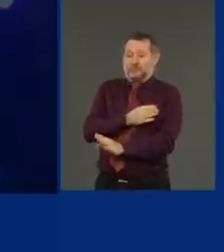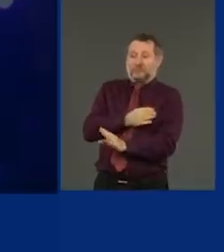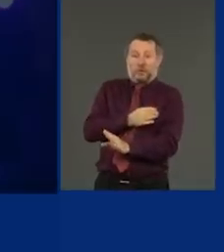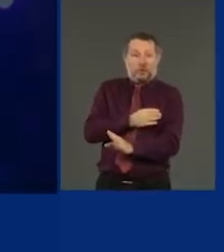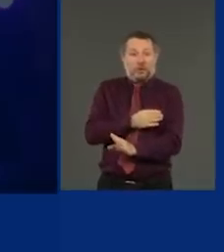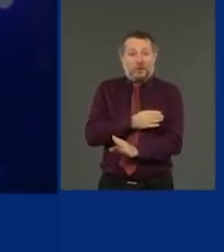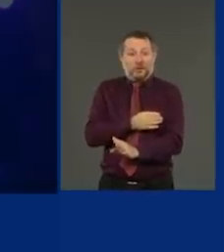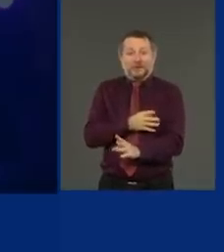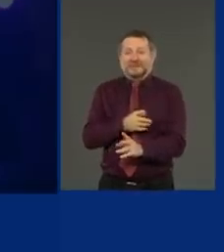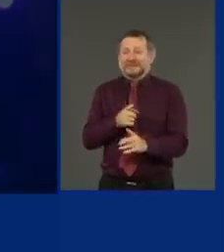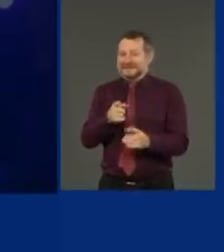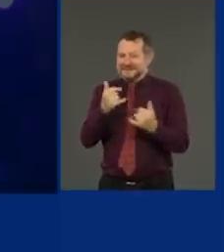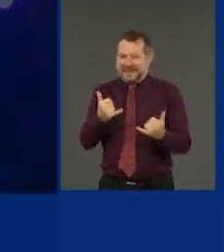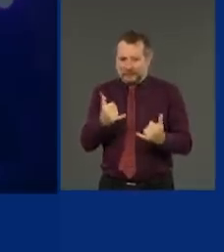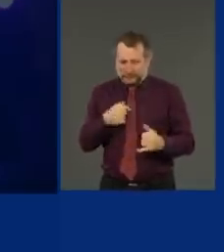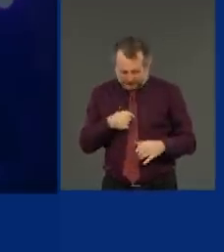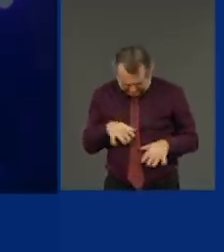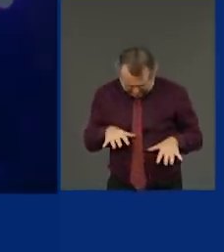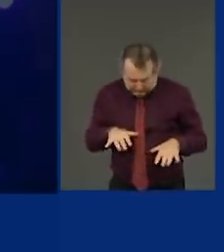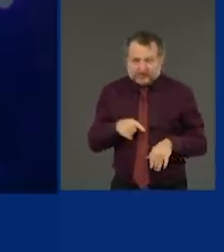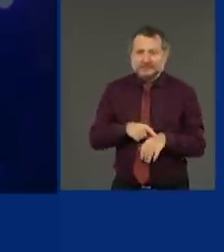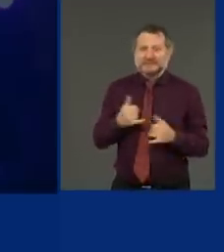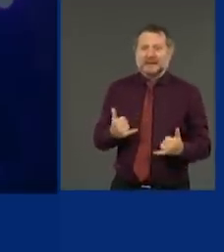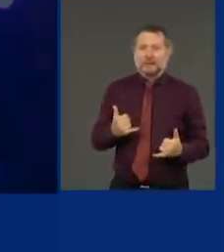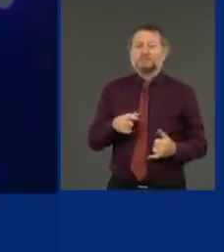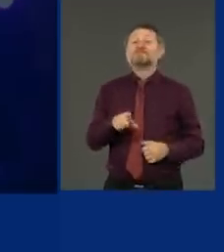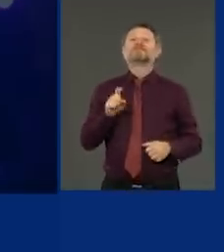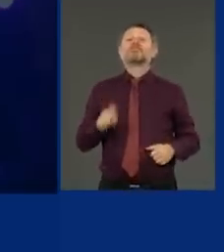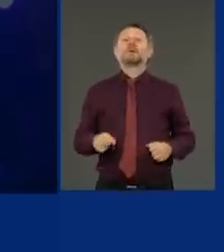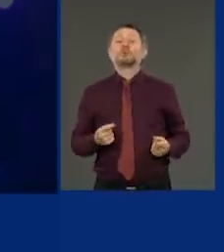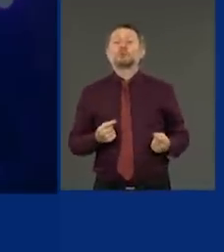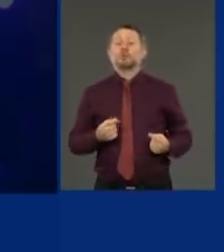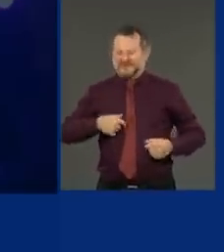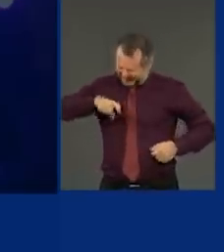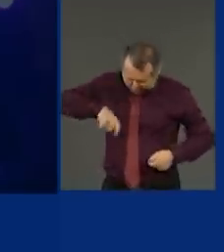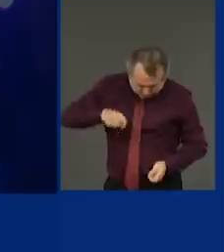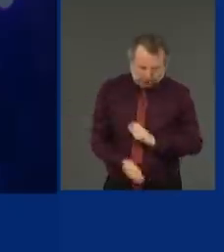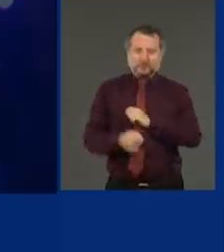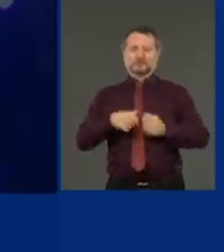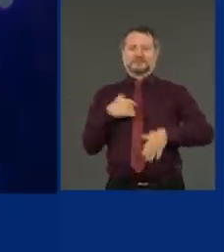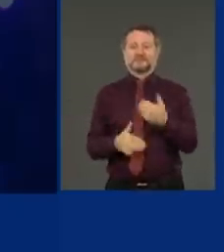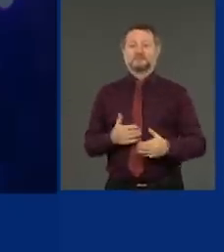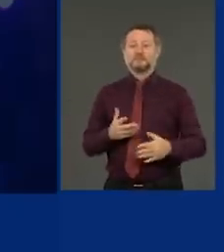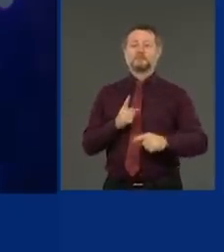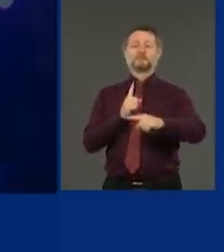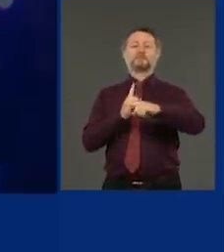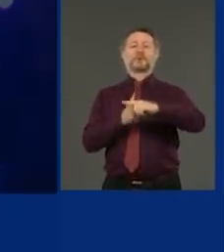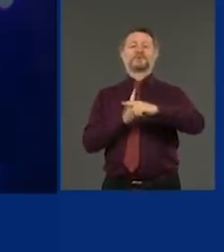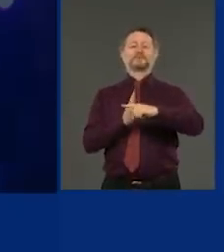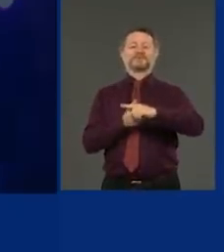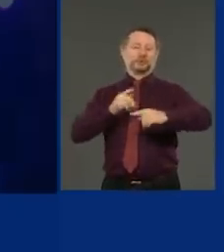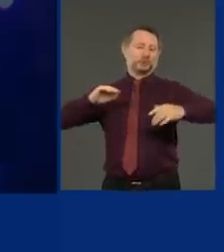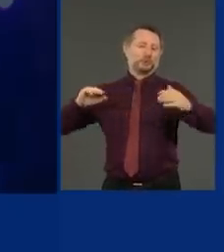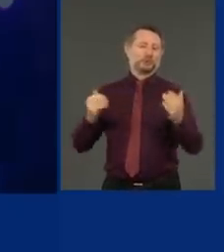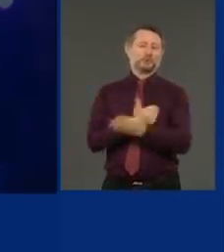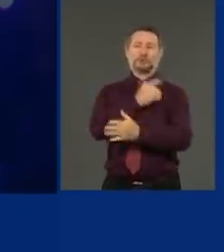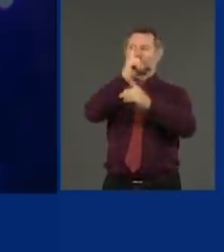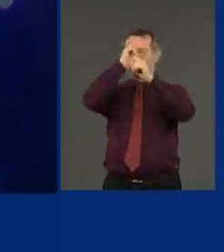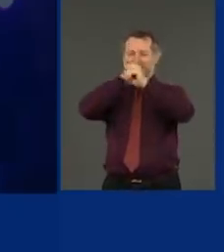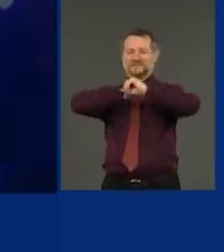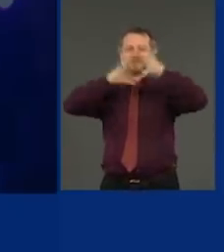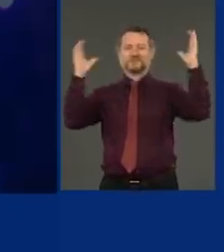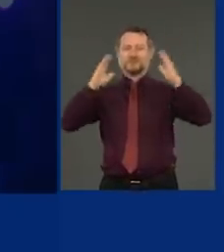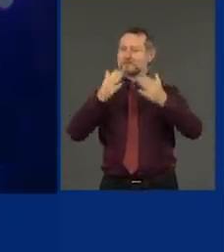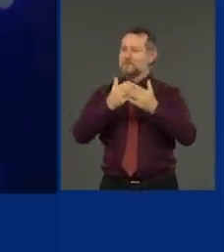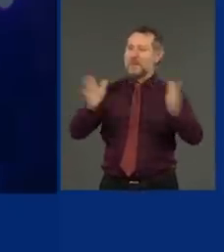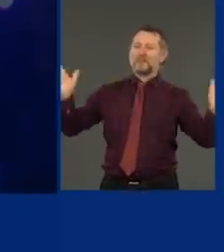Now that we're in the moment of disruption, let's make the change, let's make it positive, and let's reimagine public safety